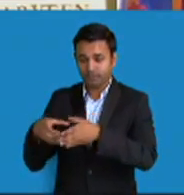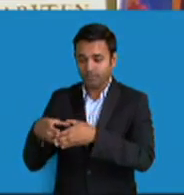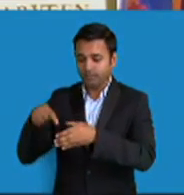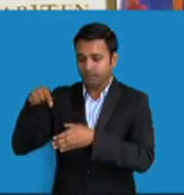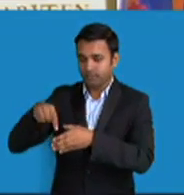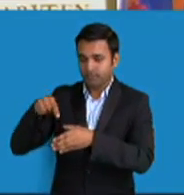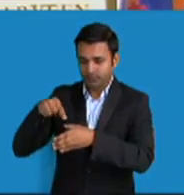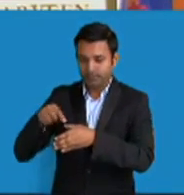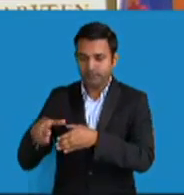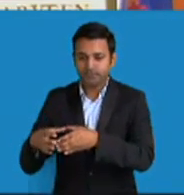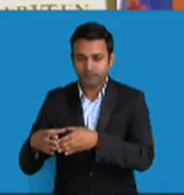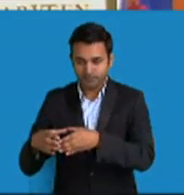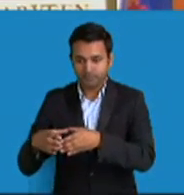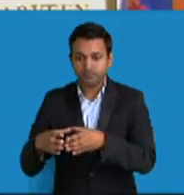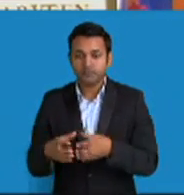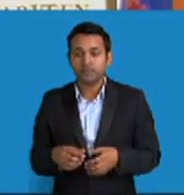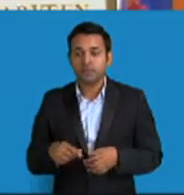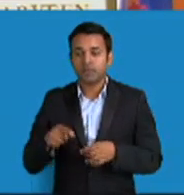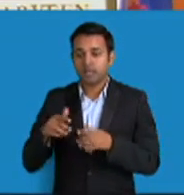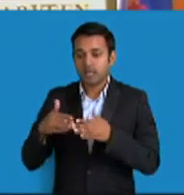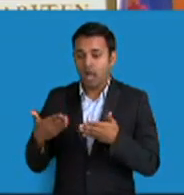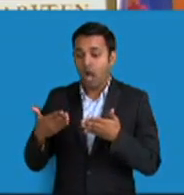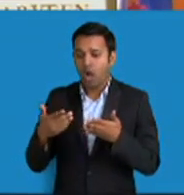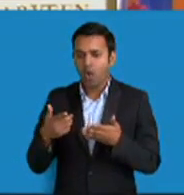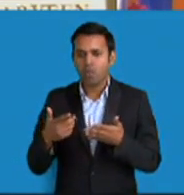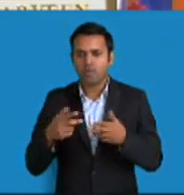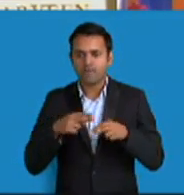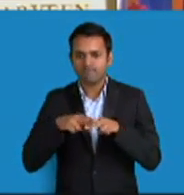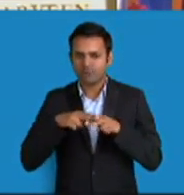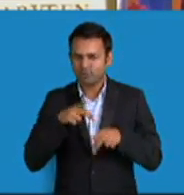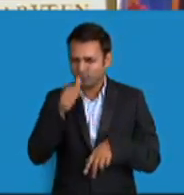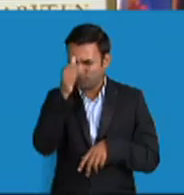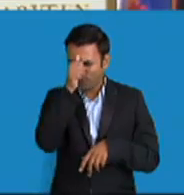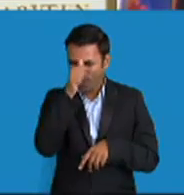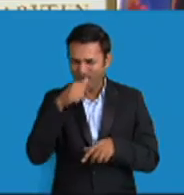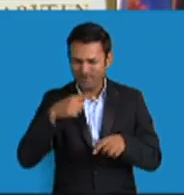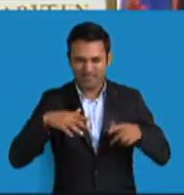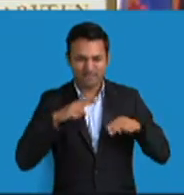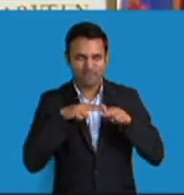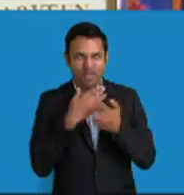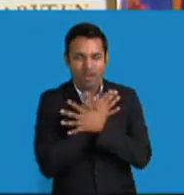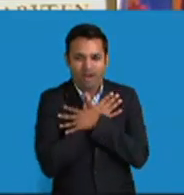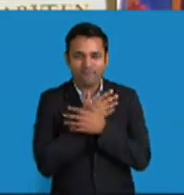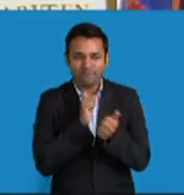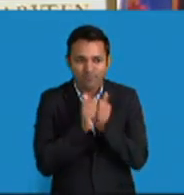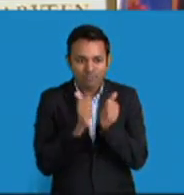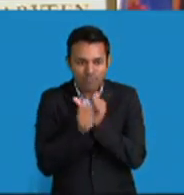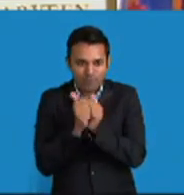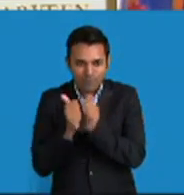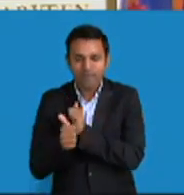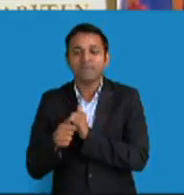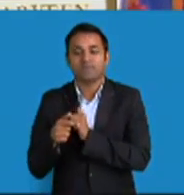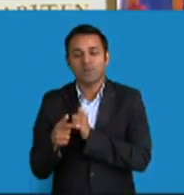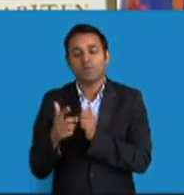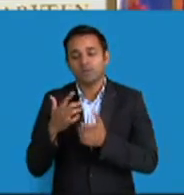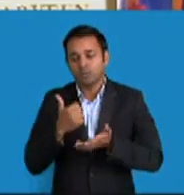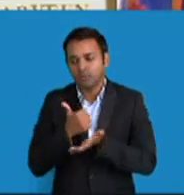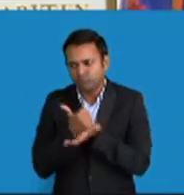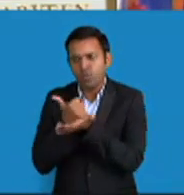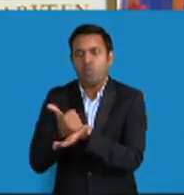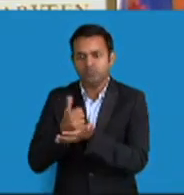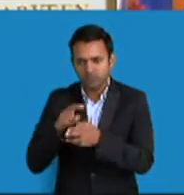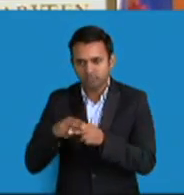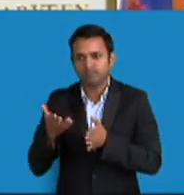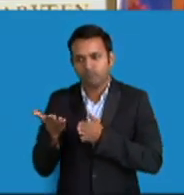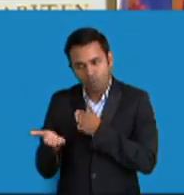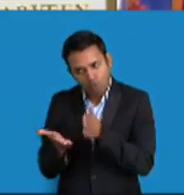emphasis. Fiji is a sporting nation. We are supporting all sporting events, and last weekend's